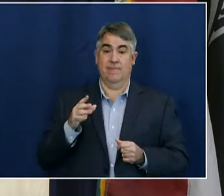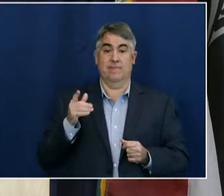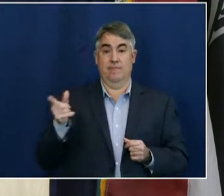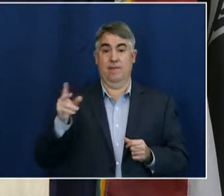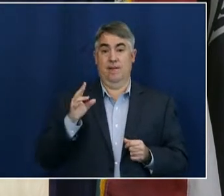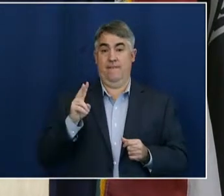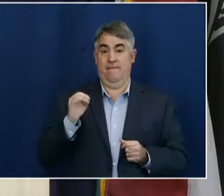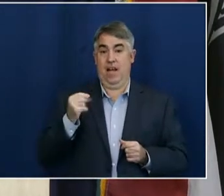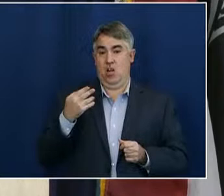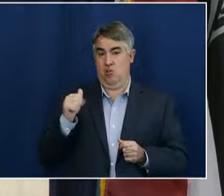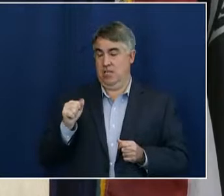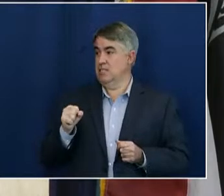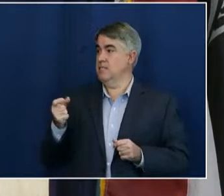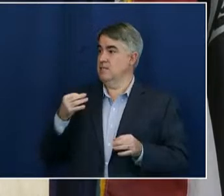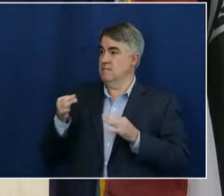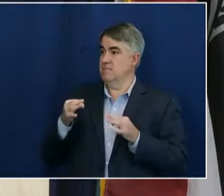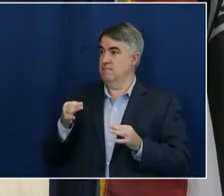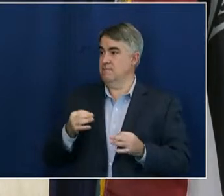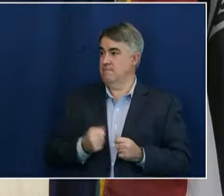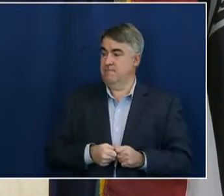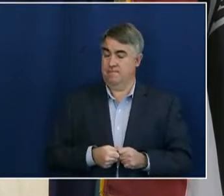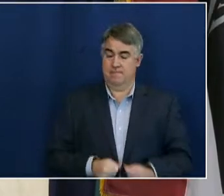Vargas.